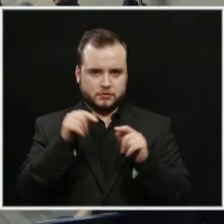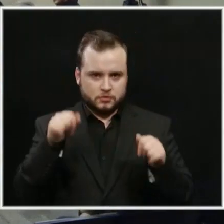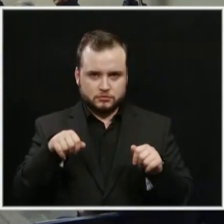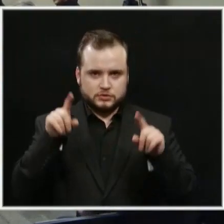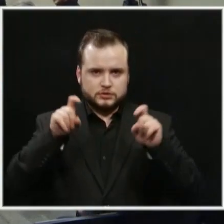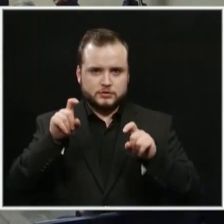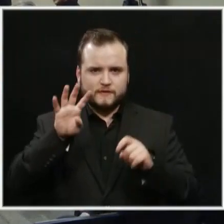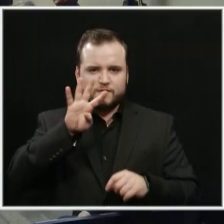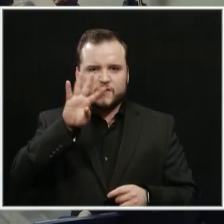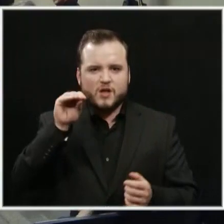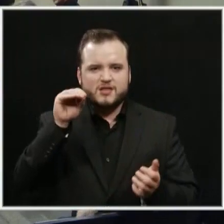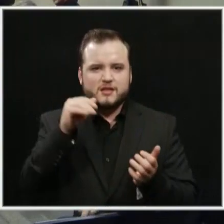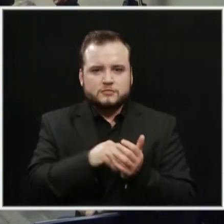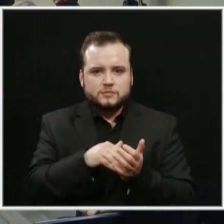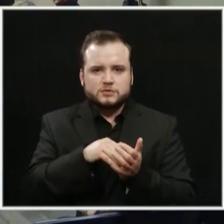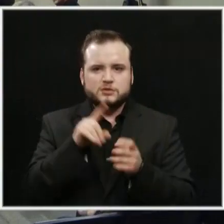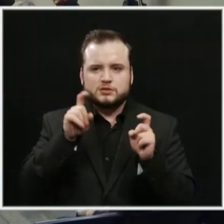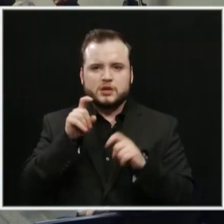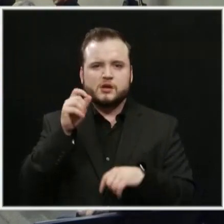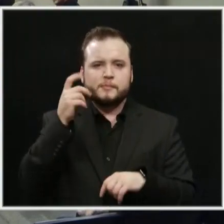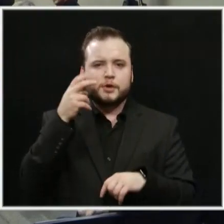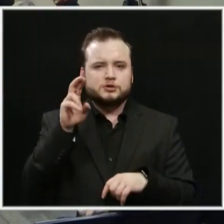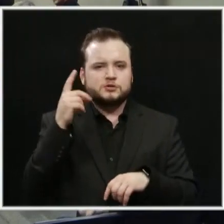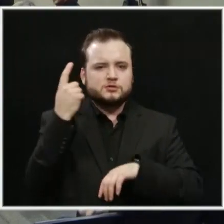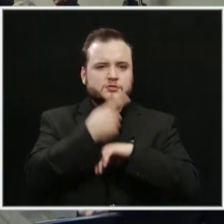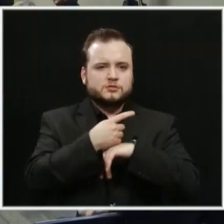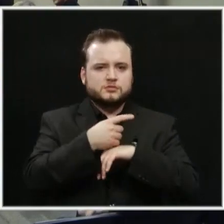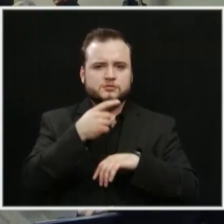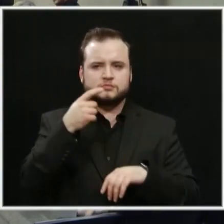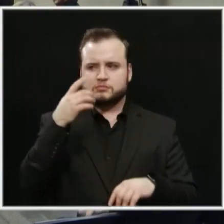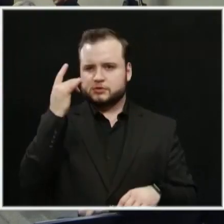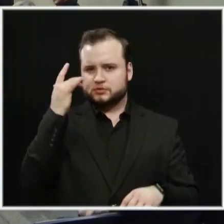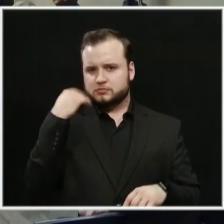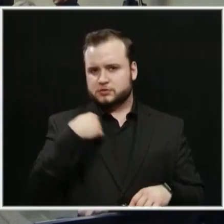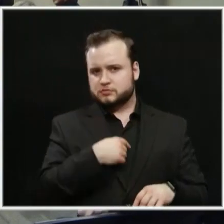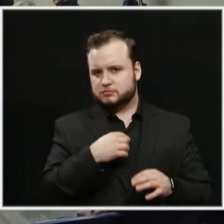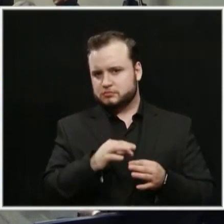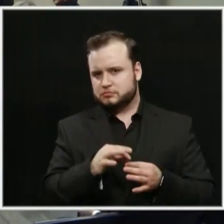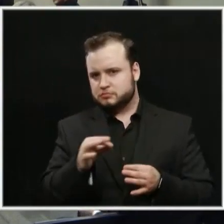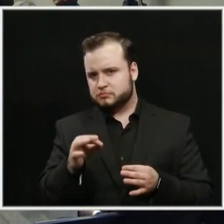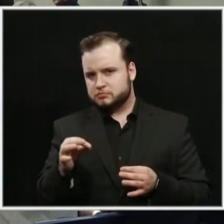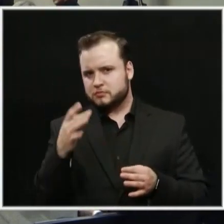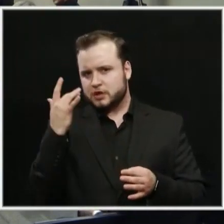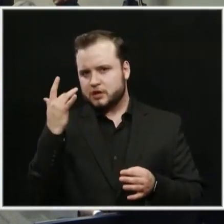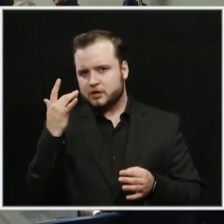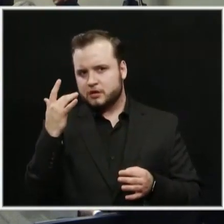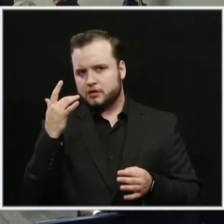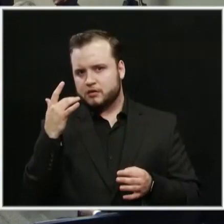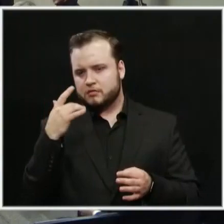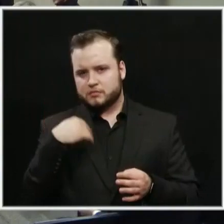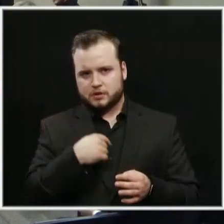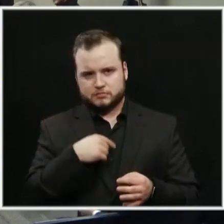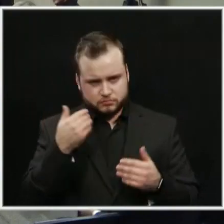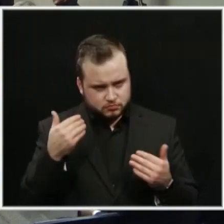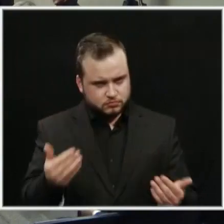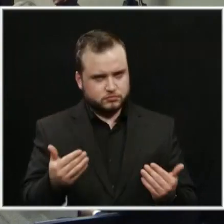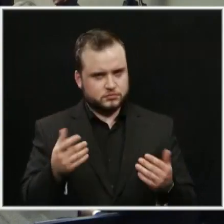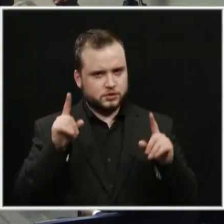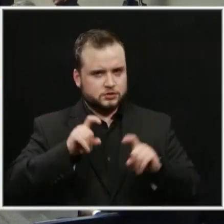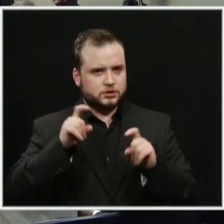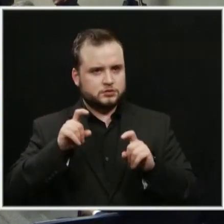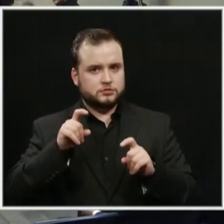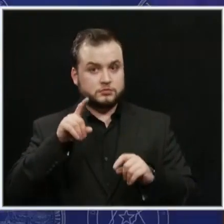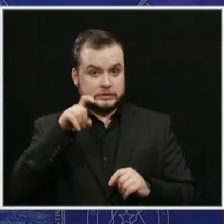to test that widely? And will you ask for and wait for the legislature to supply money for it before they can